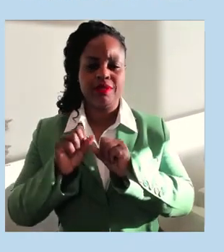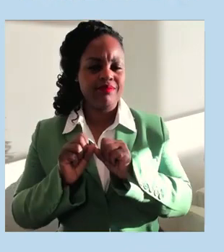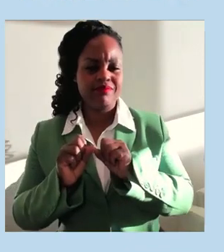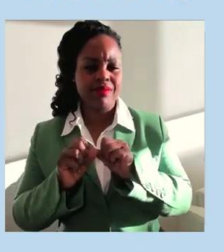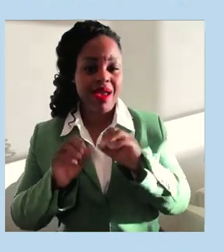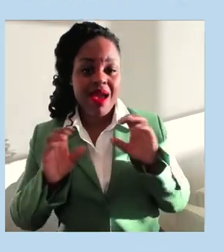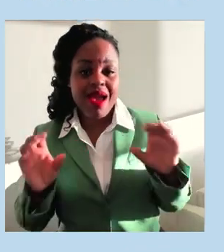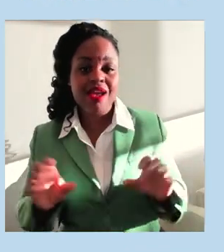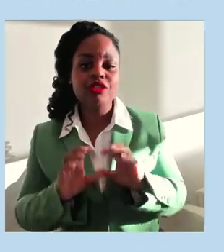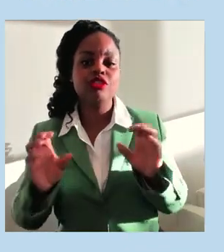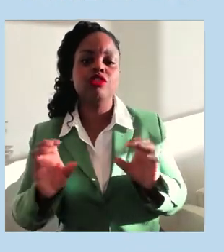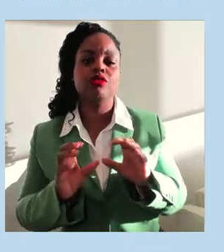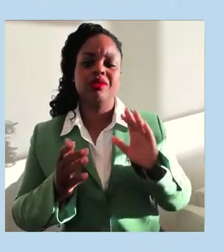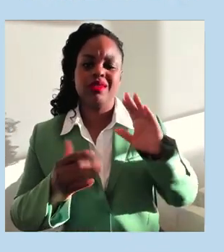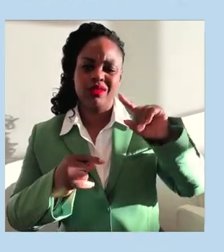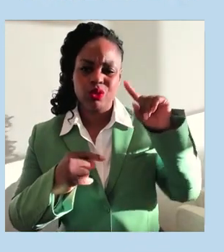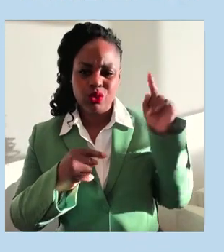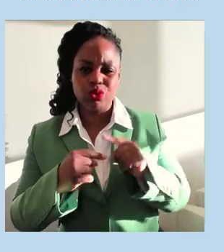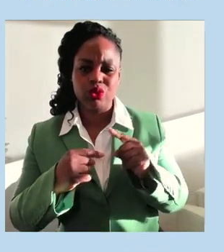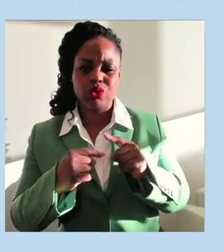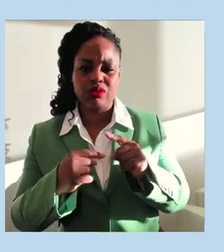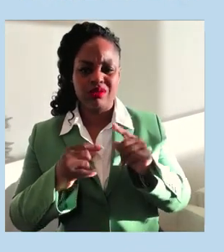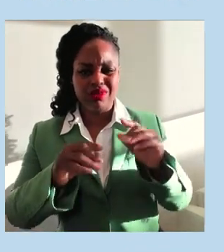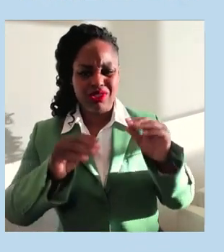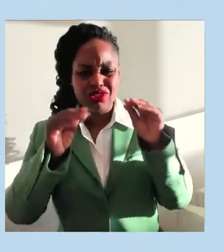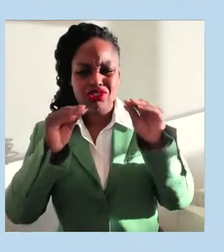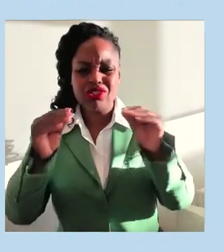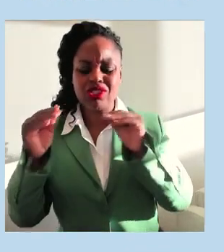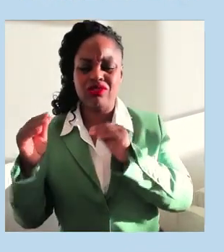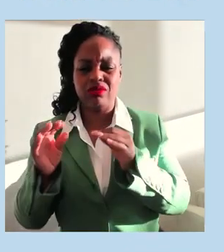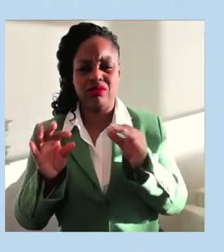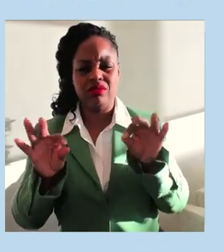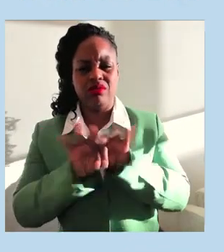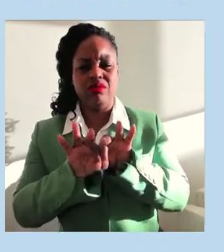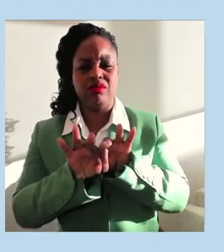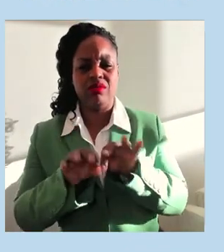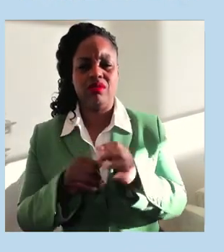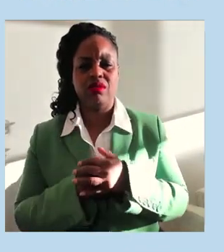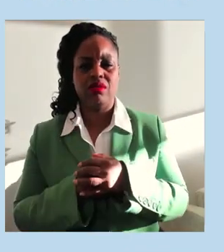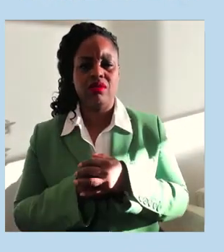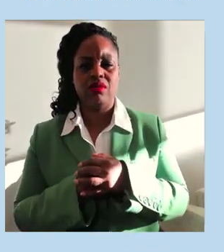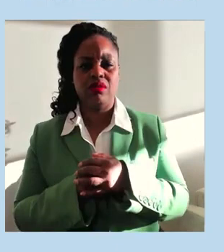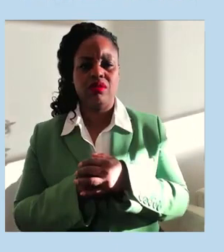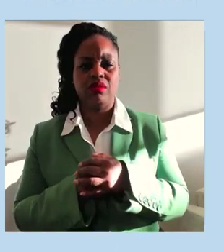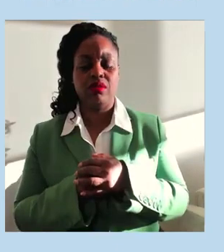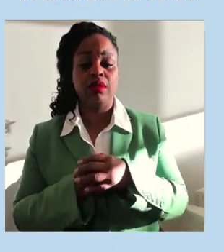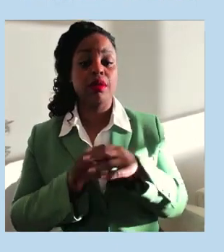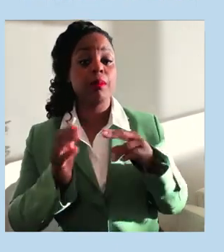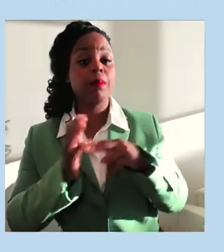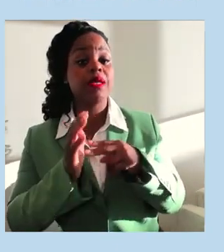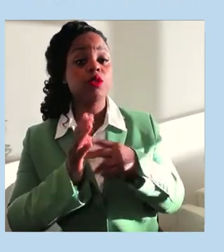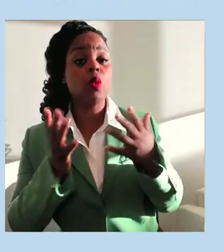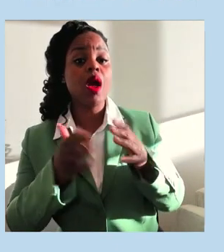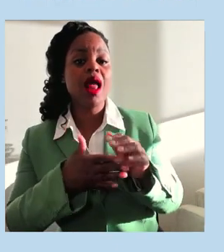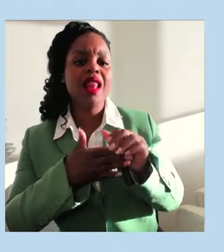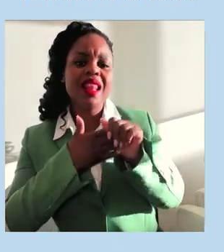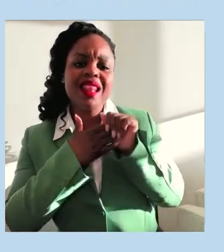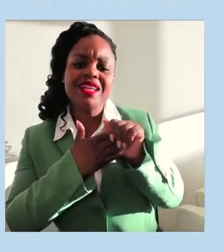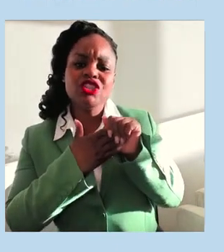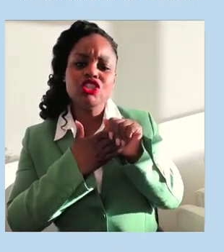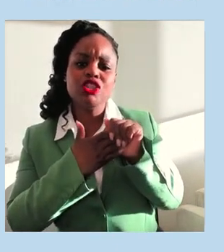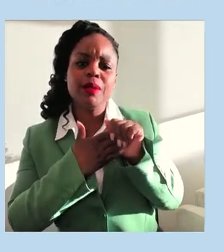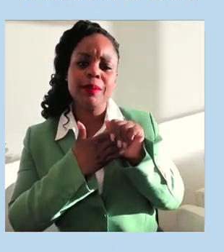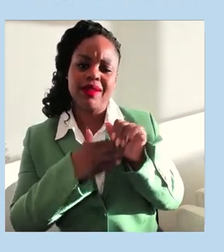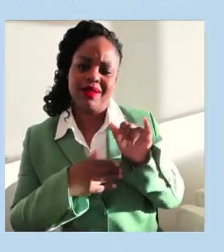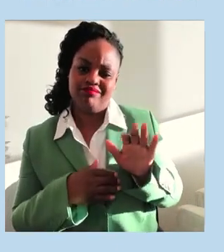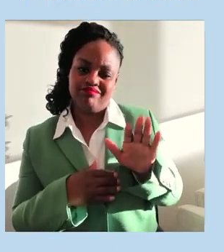and girls' civic and political leadership so that more women are at the table, at every table. It's a struggle,